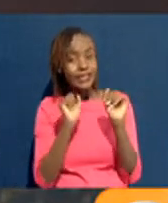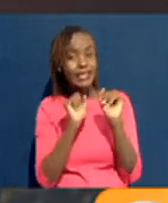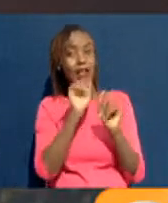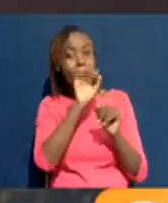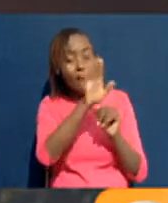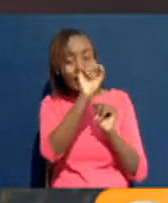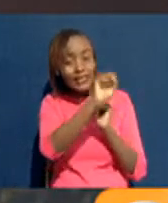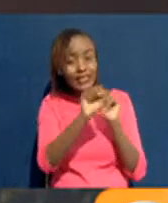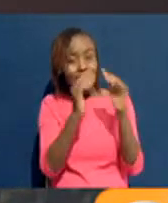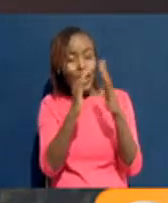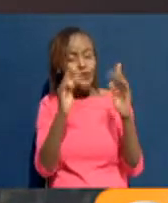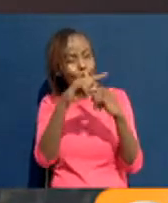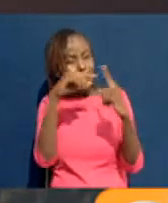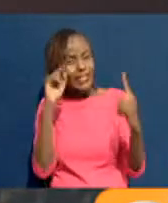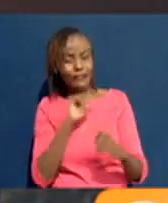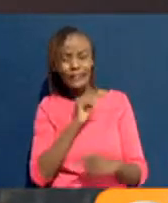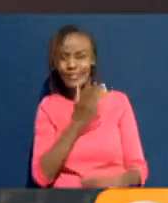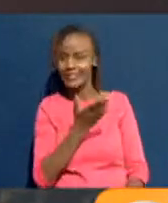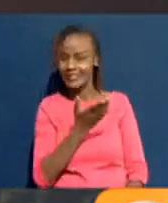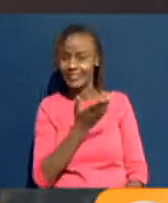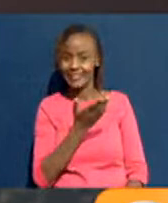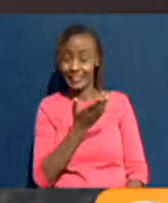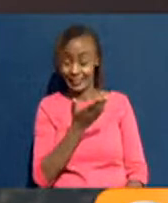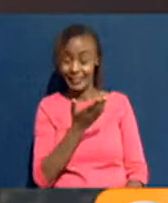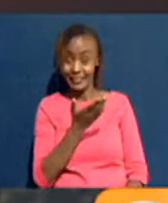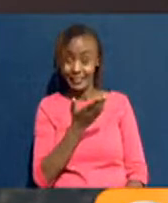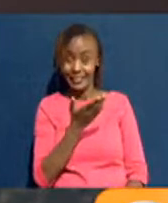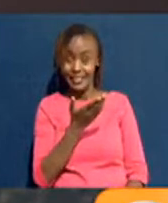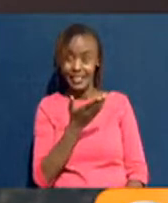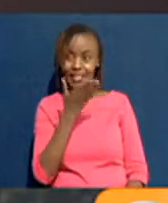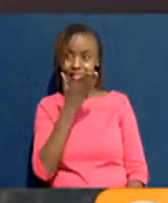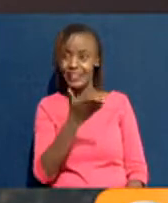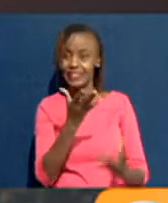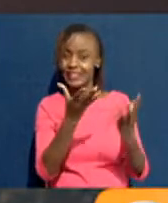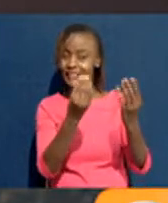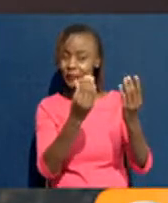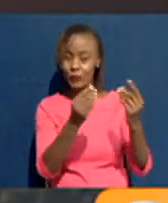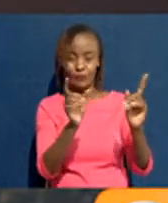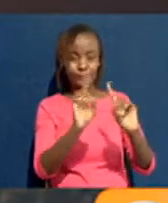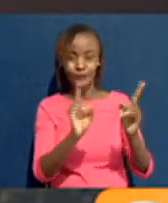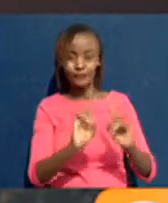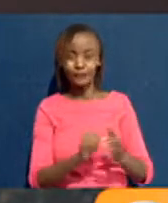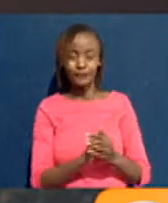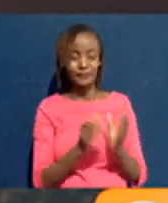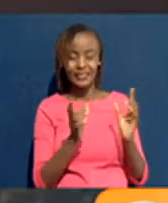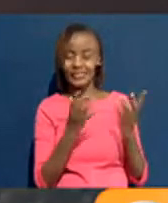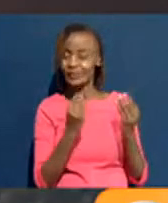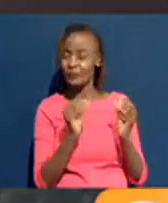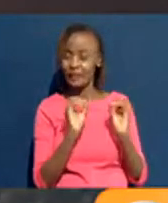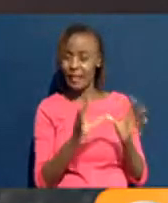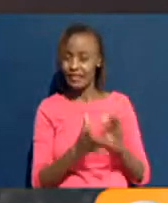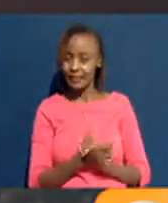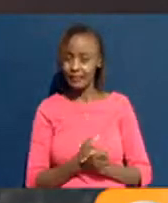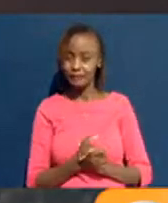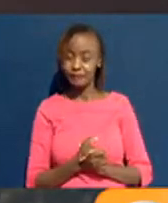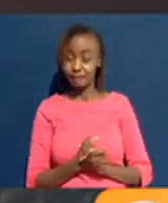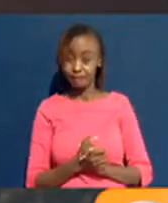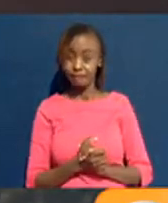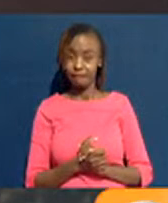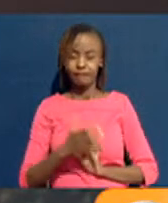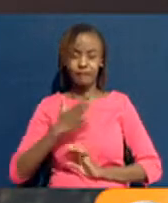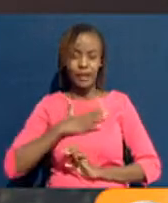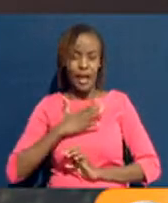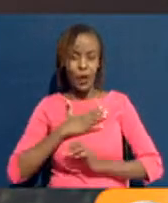last president they killed, you know, in a palace. So this is not going to be a walk in the park. And if you look at our capacity